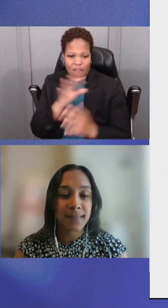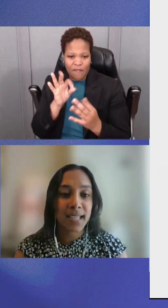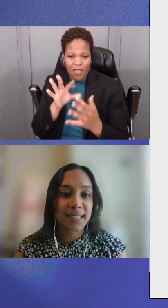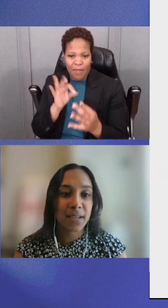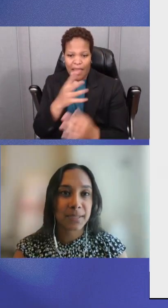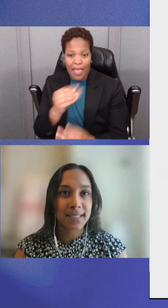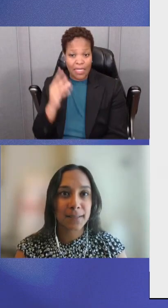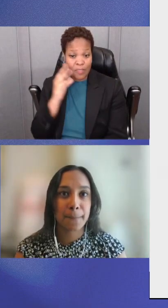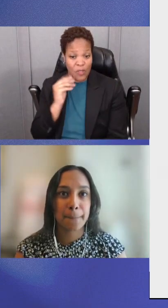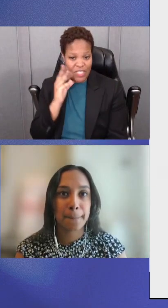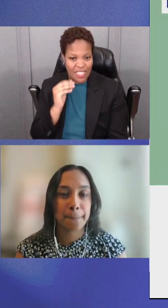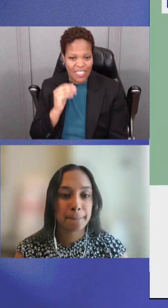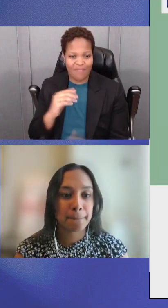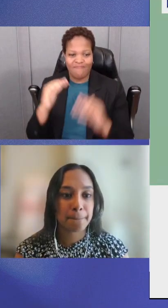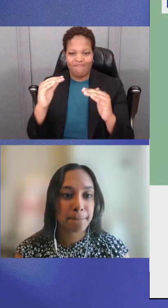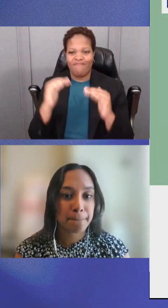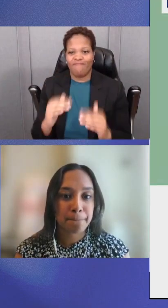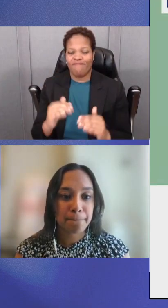Next slide, please.